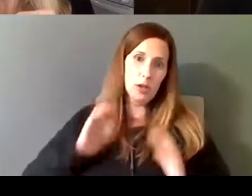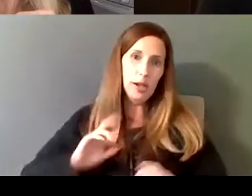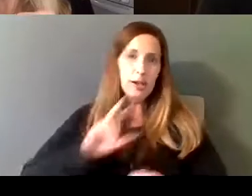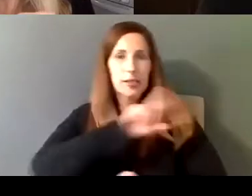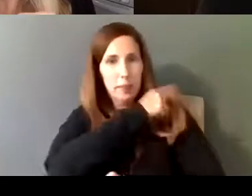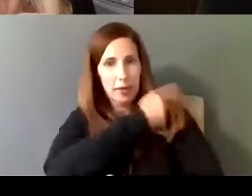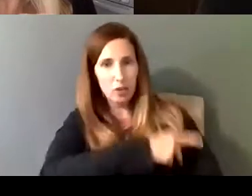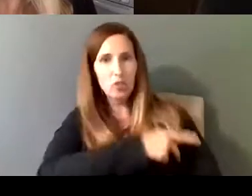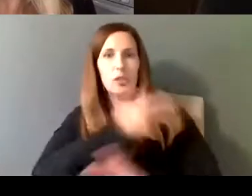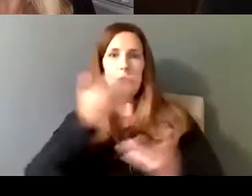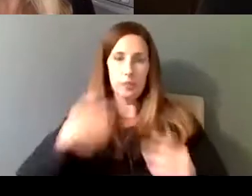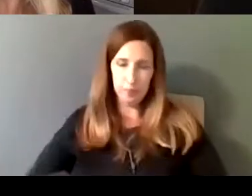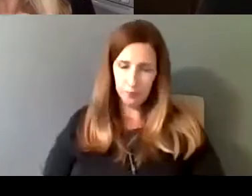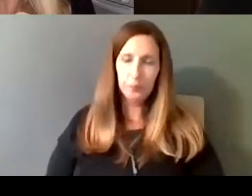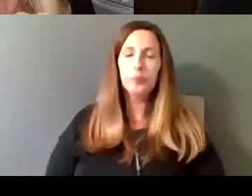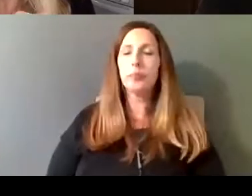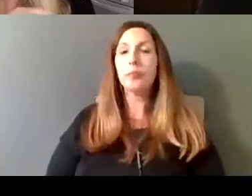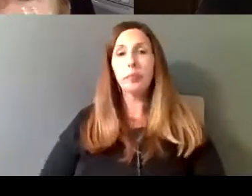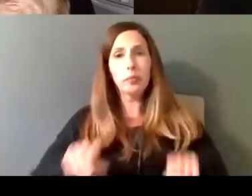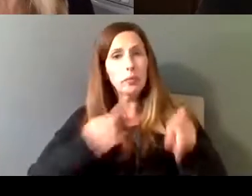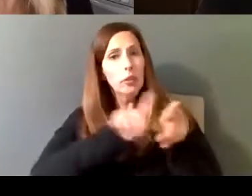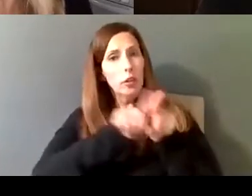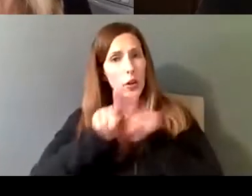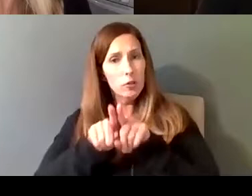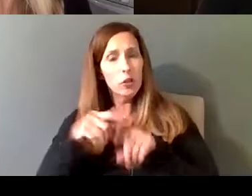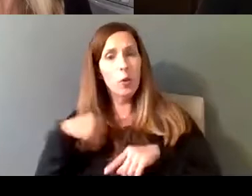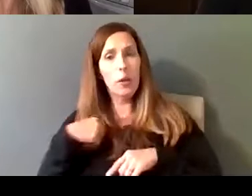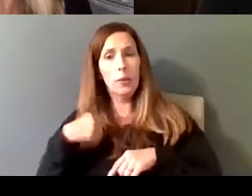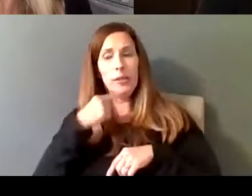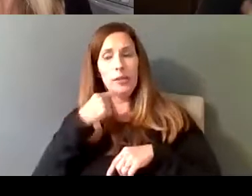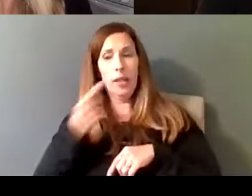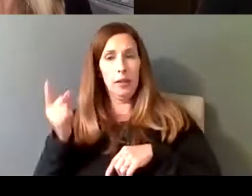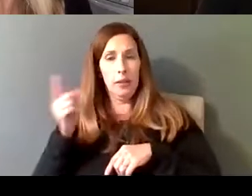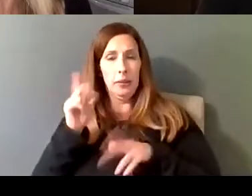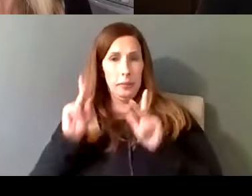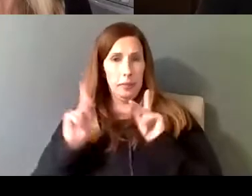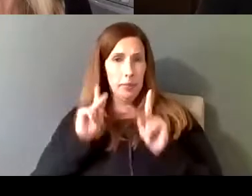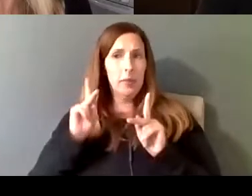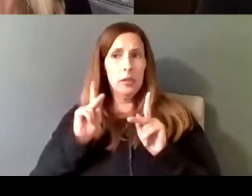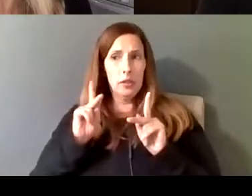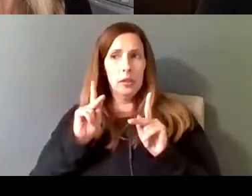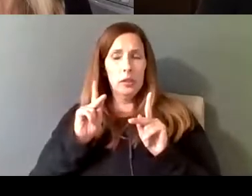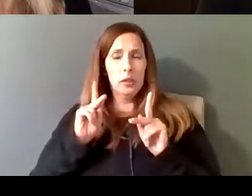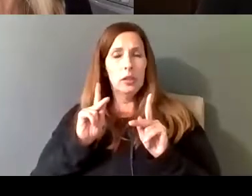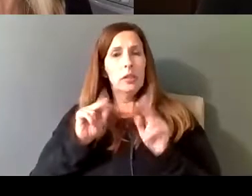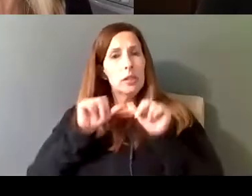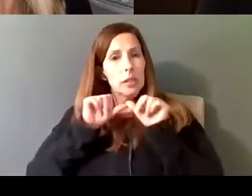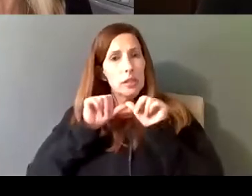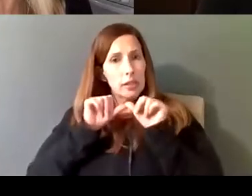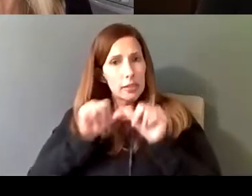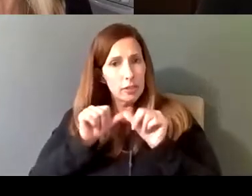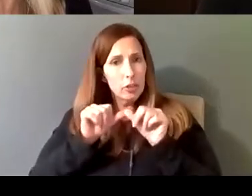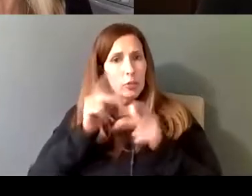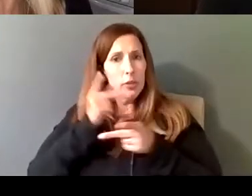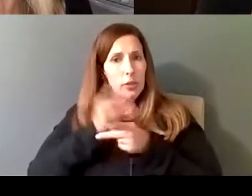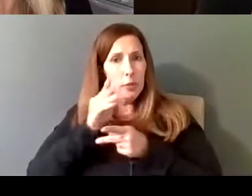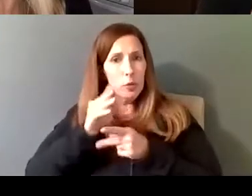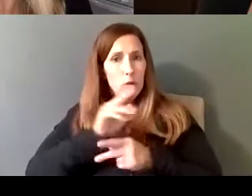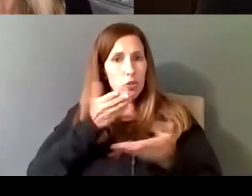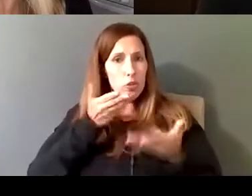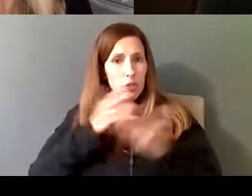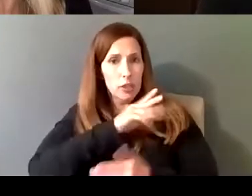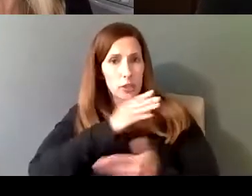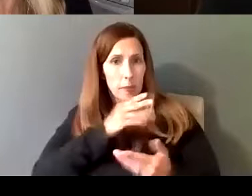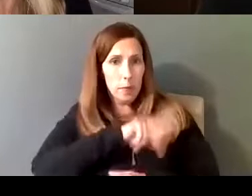patients and your clients. But I'd also tell people that to keep in mind that to continue to keep your services personal. There's only